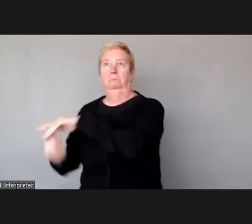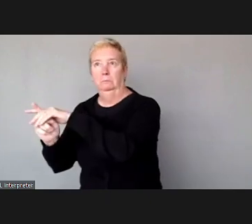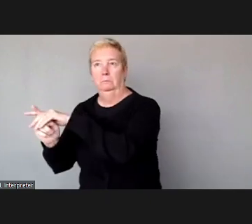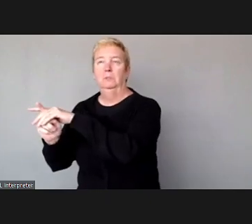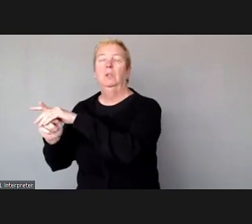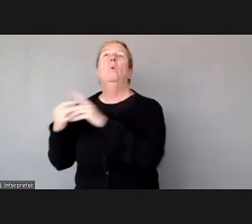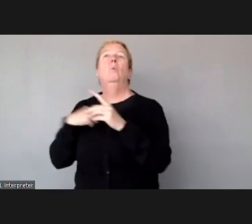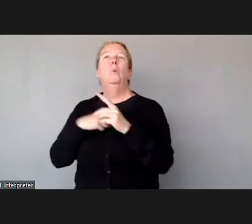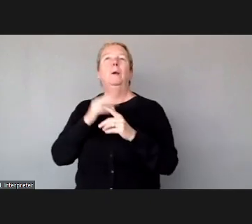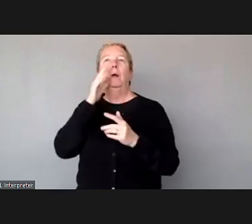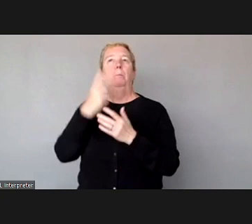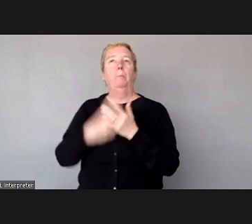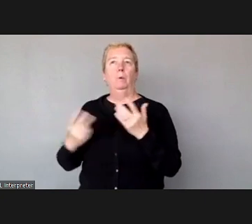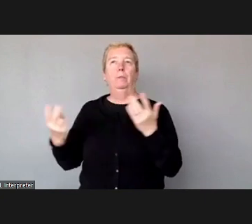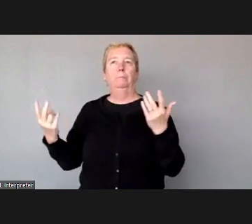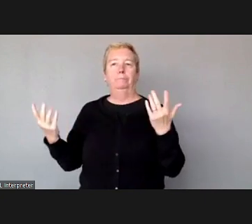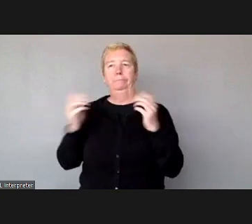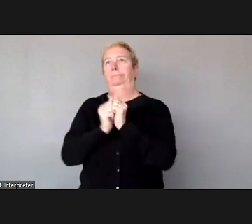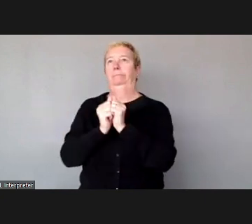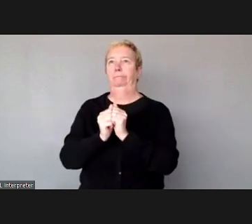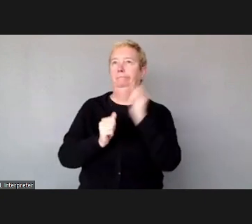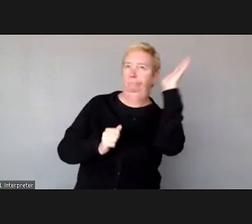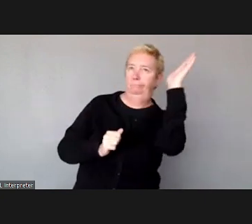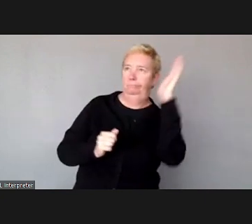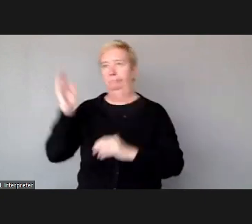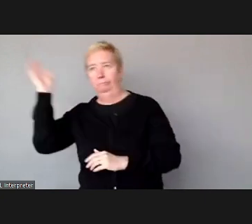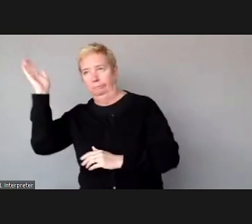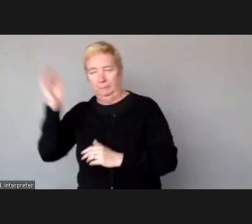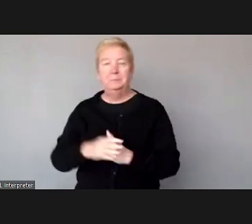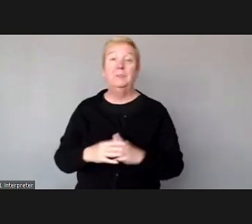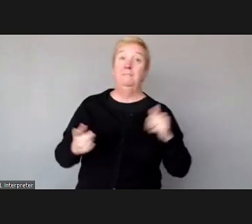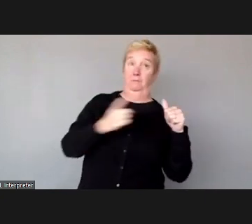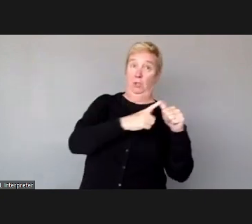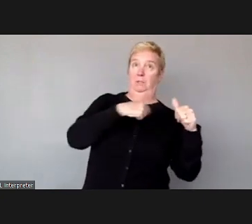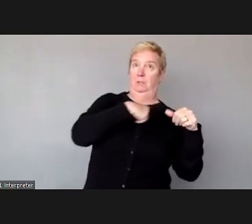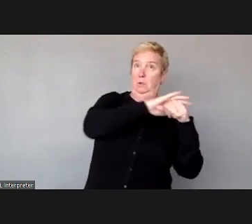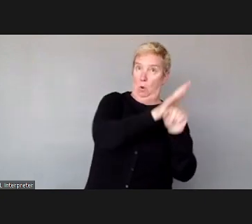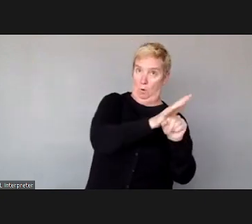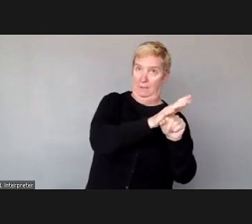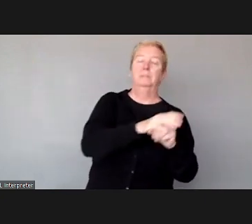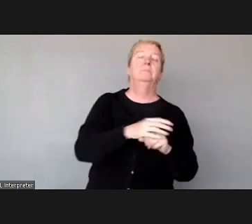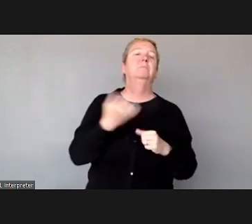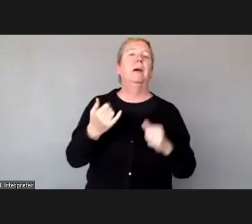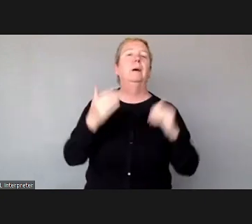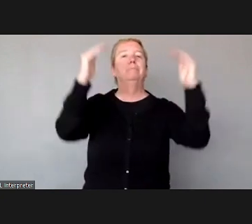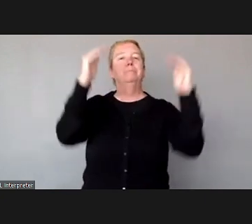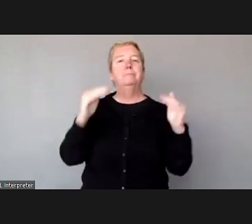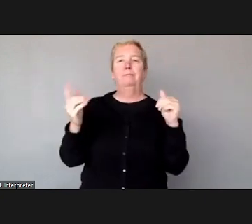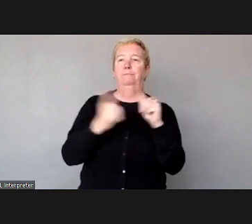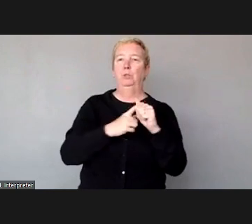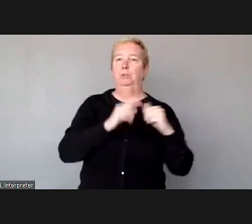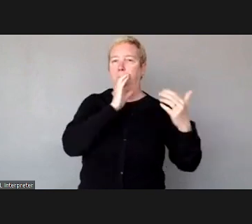But I'm going to start by going through what's happening with COVID, and we can go directly to the first slide.